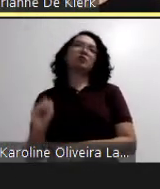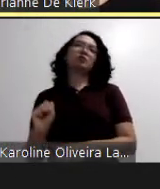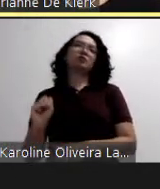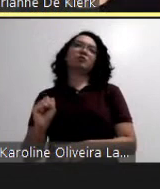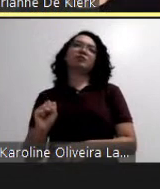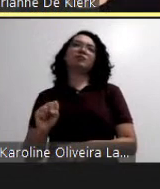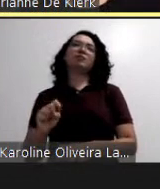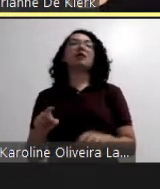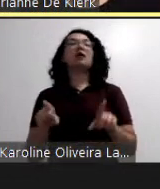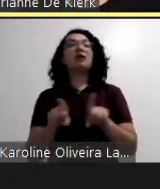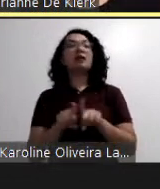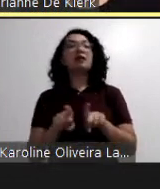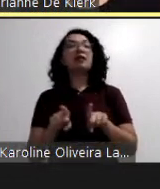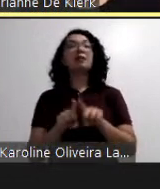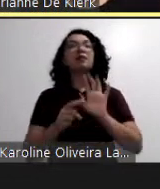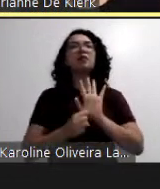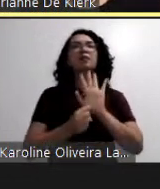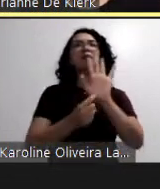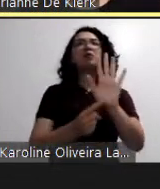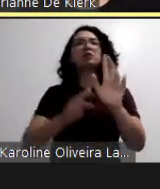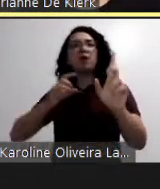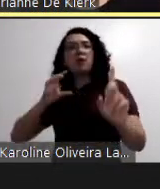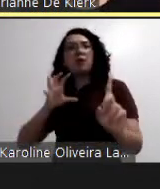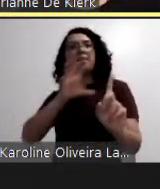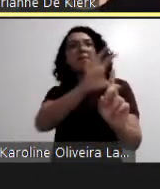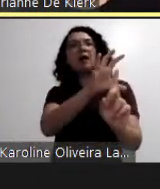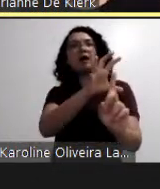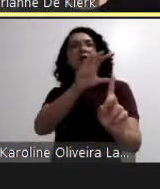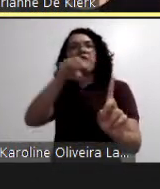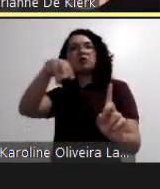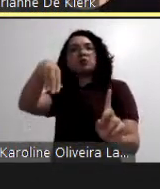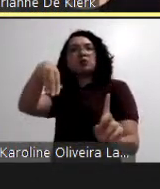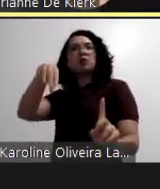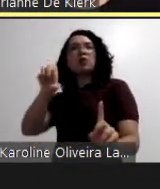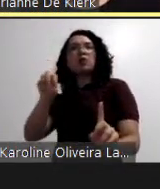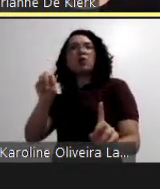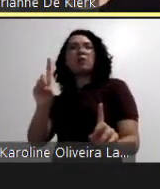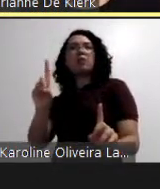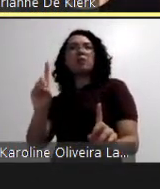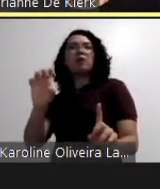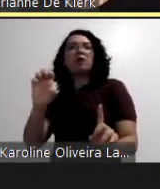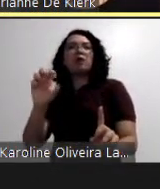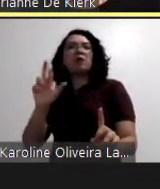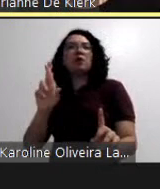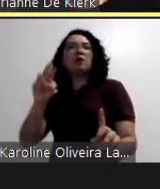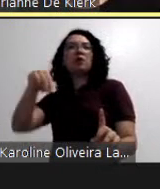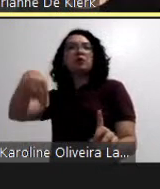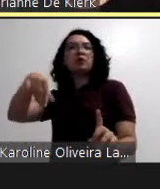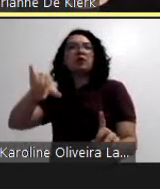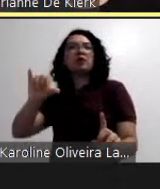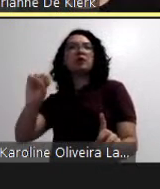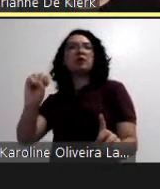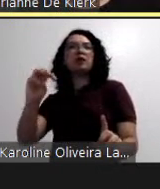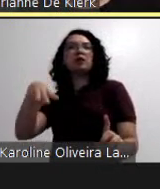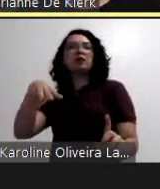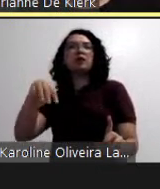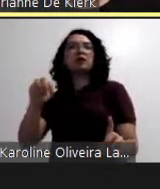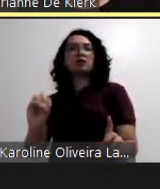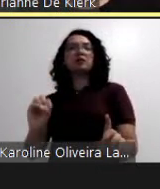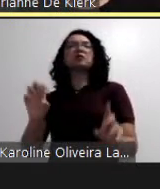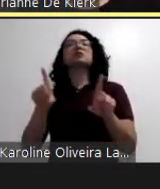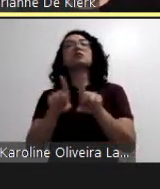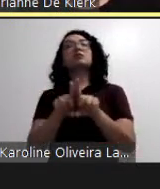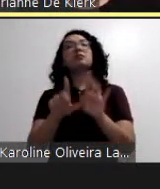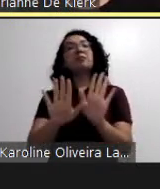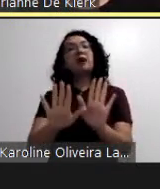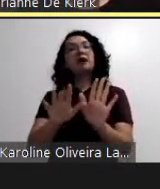a larger spatial level of the inner city. And you can see that core there with a few projects we're going to be looking at, just to give you an